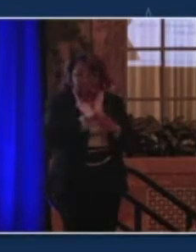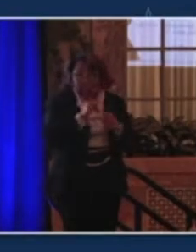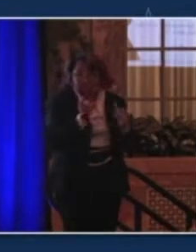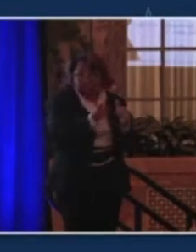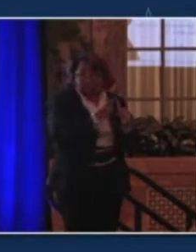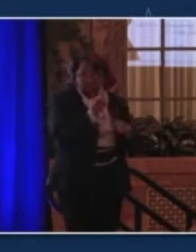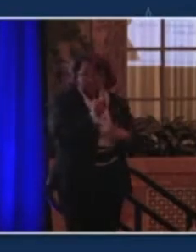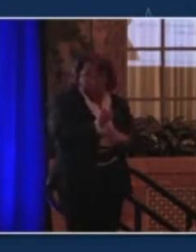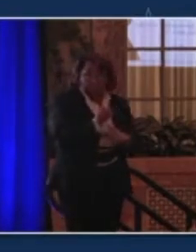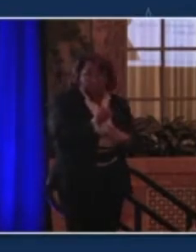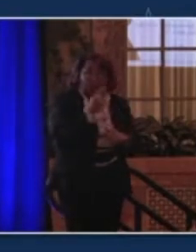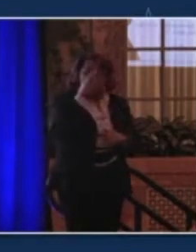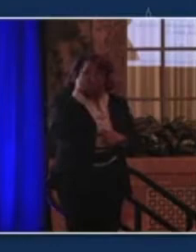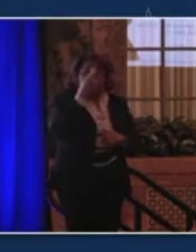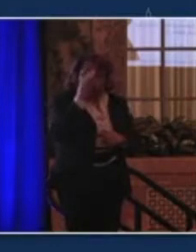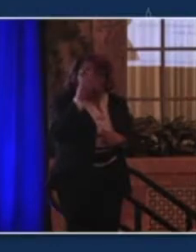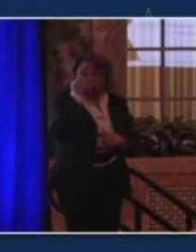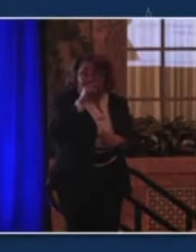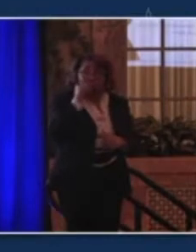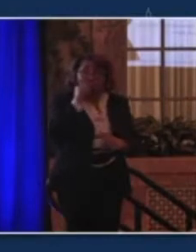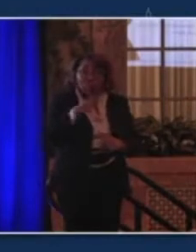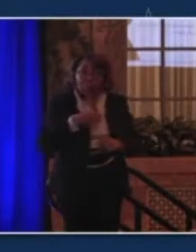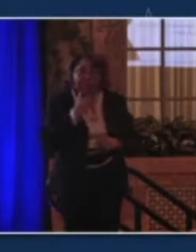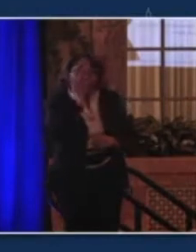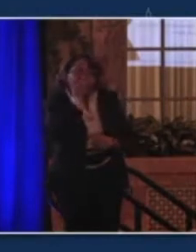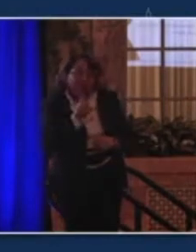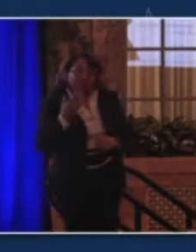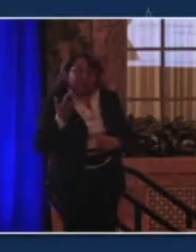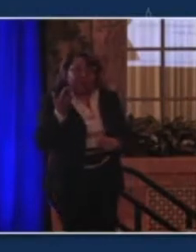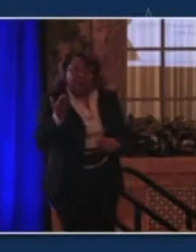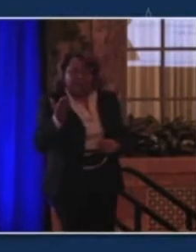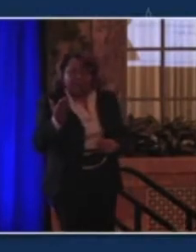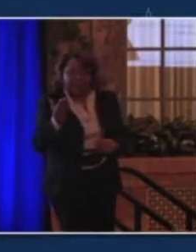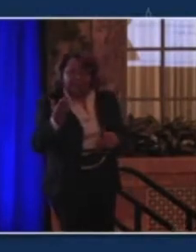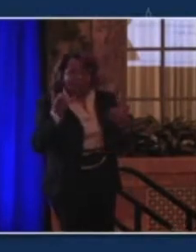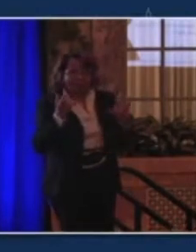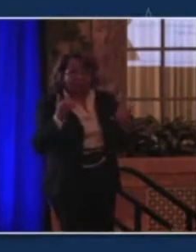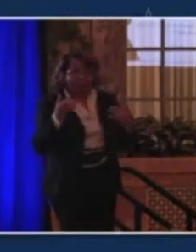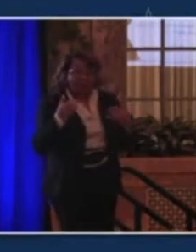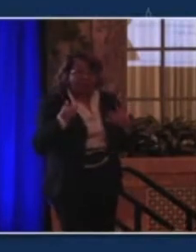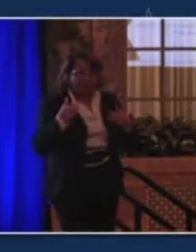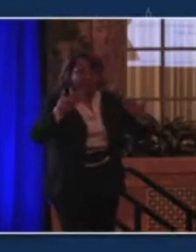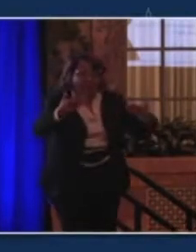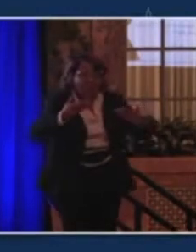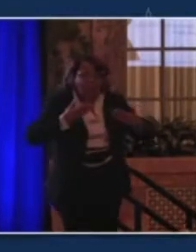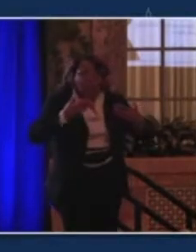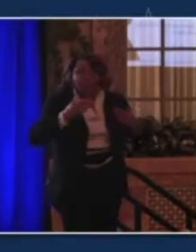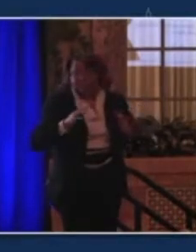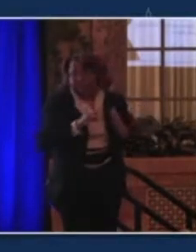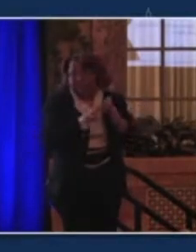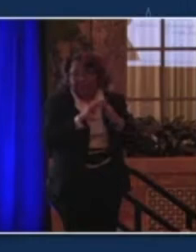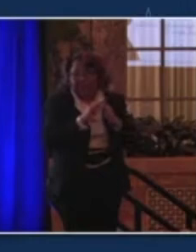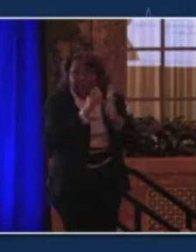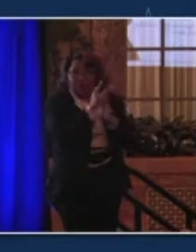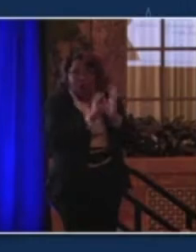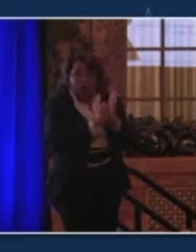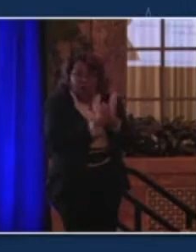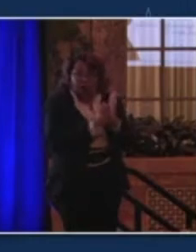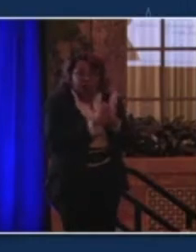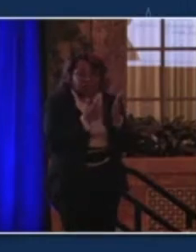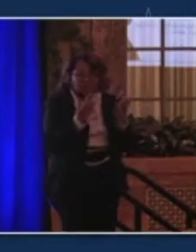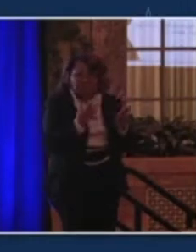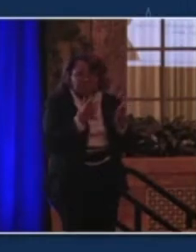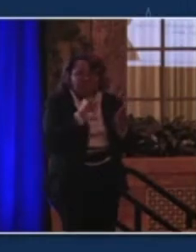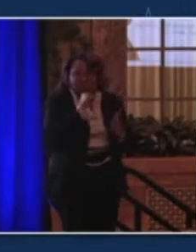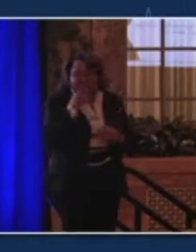one he created for women. Because of him, we now have a welcoming city ordinance, not merely an